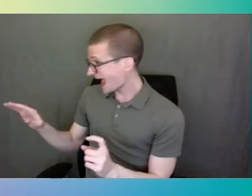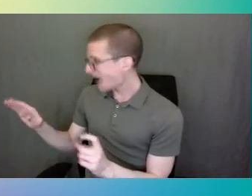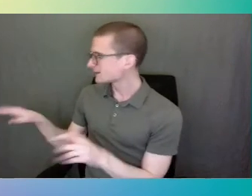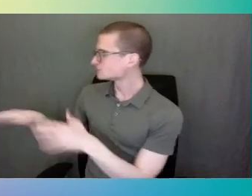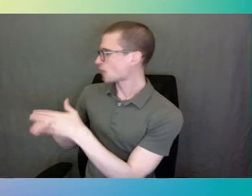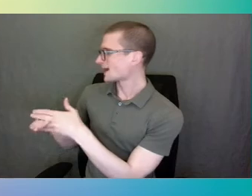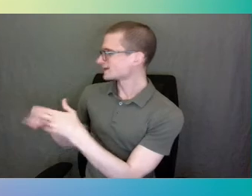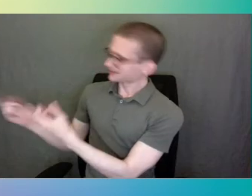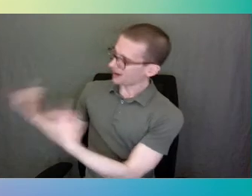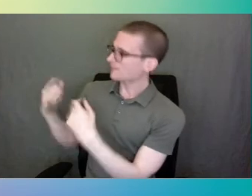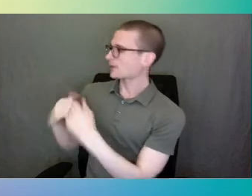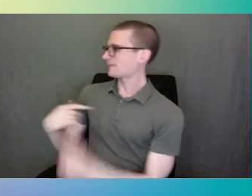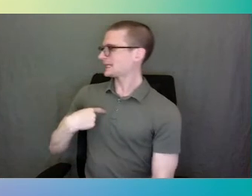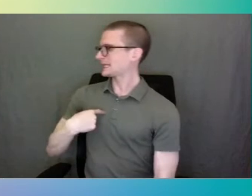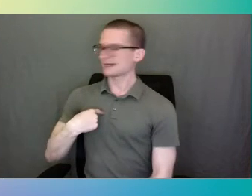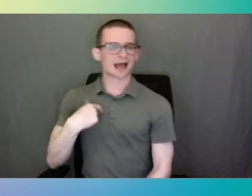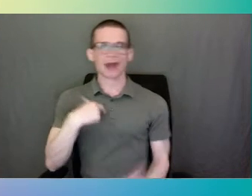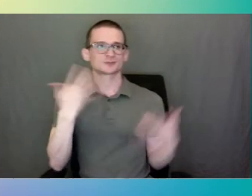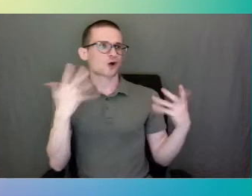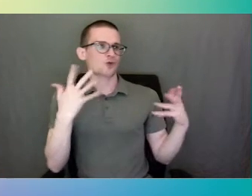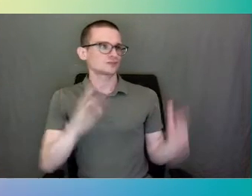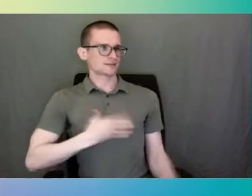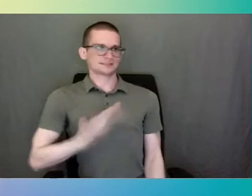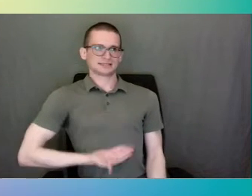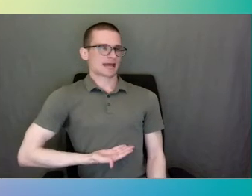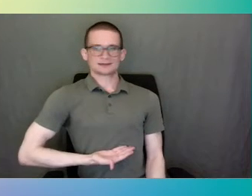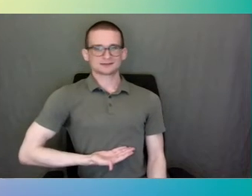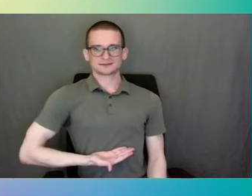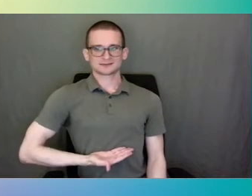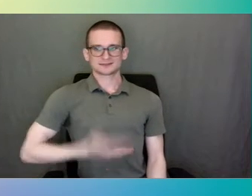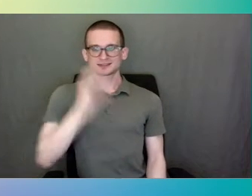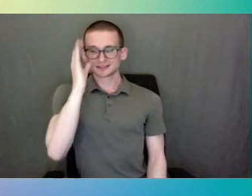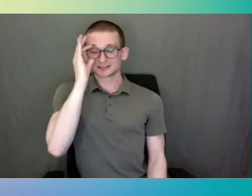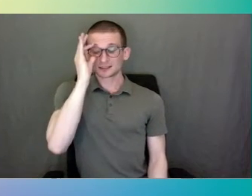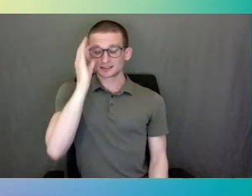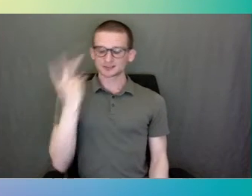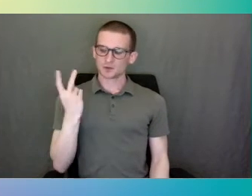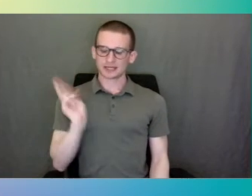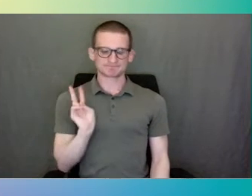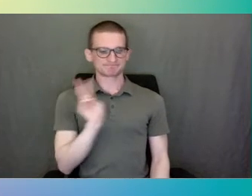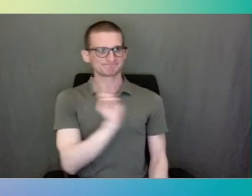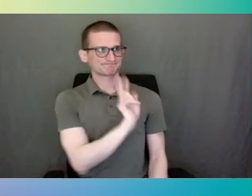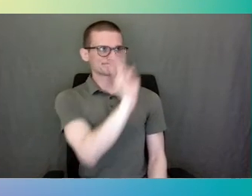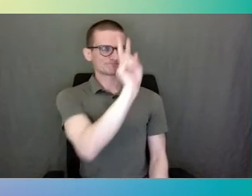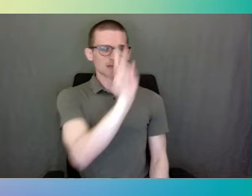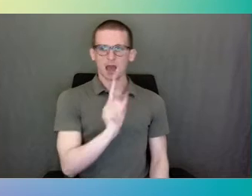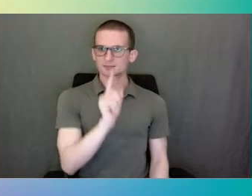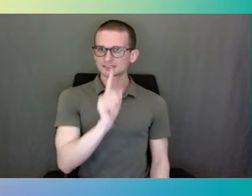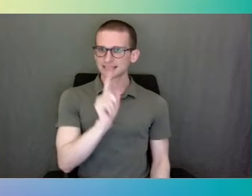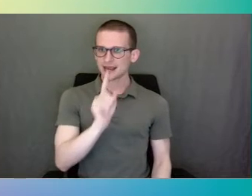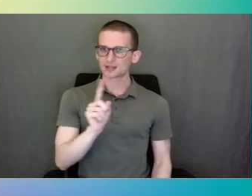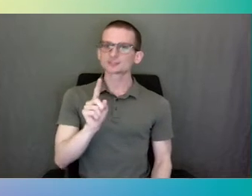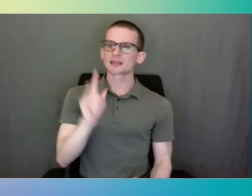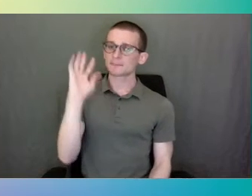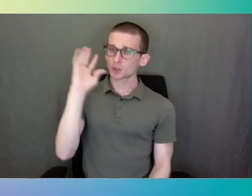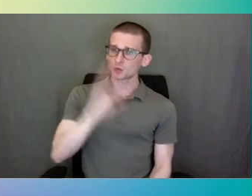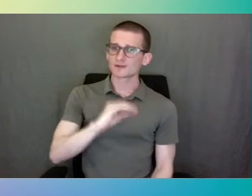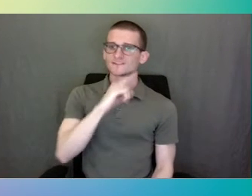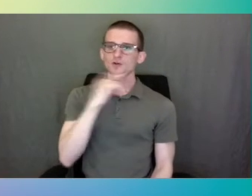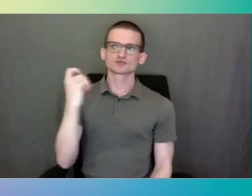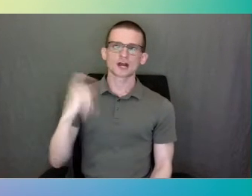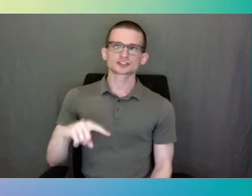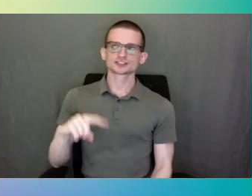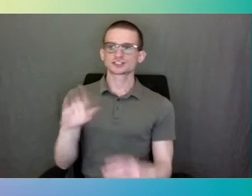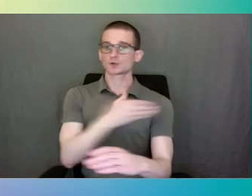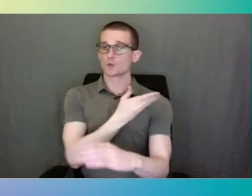was already upset. And we went upstairs, and there was a beautiful Russian choir. And I didn't know the words they were singing